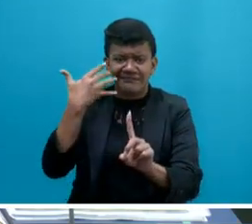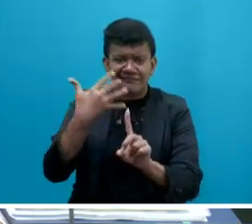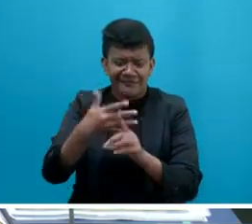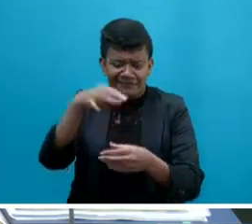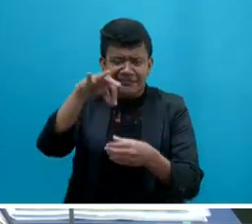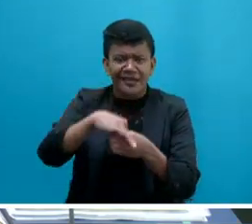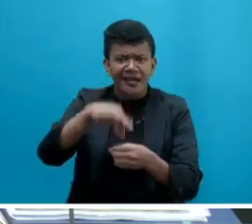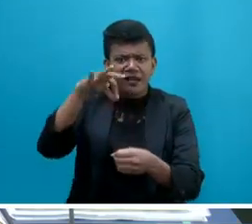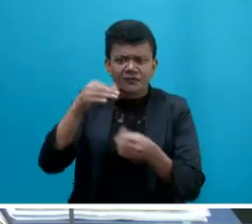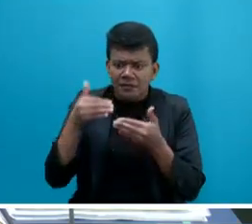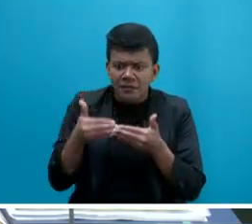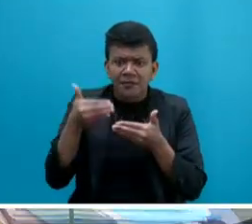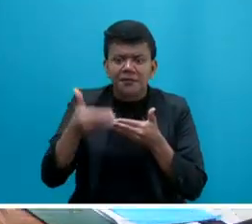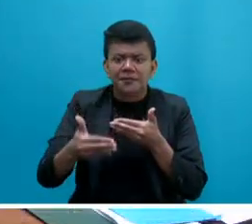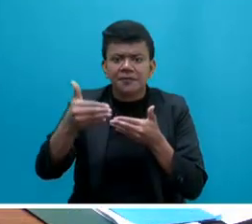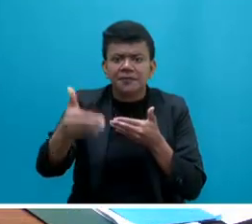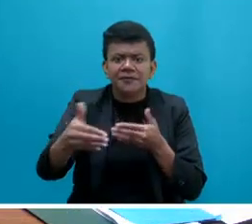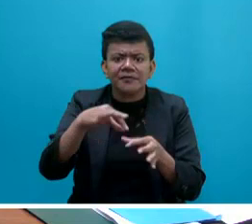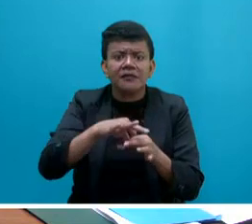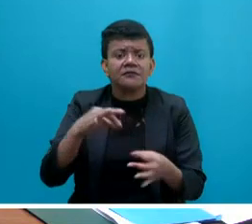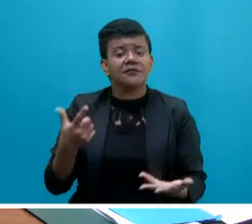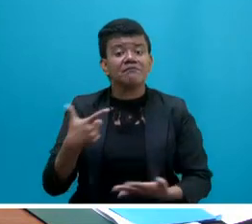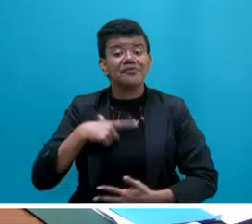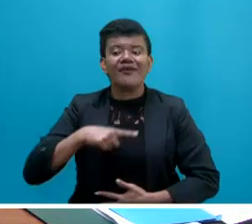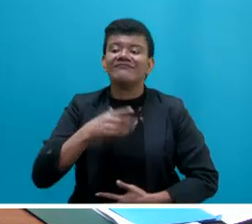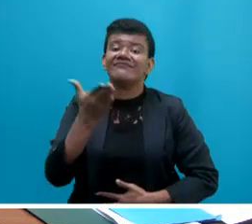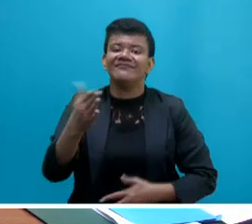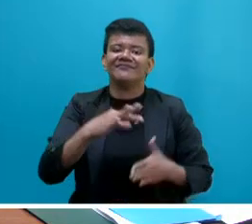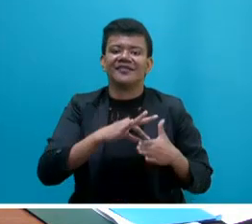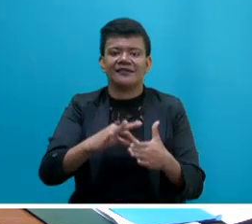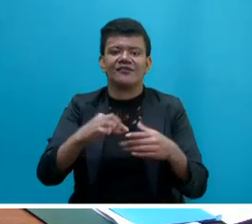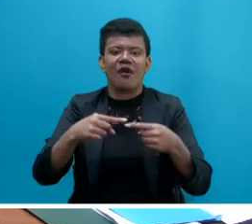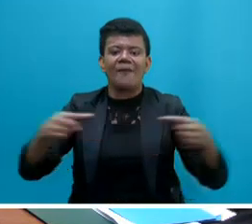leader of the opposition back in politics in Fiji.